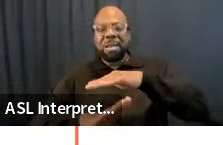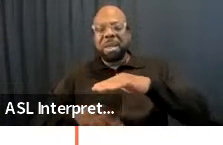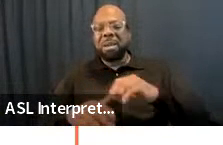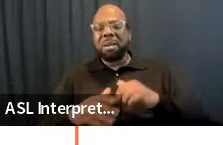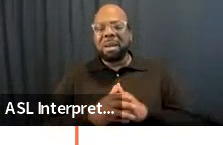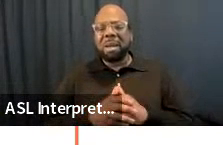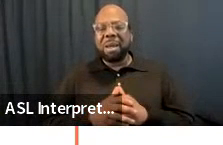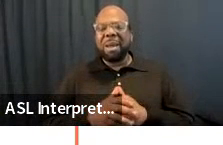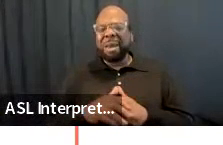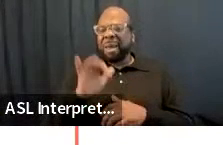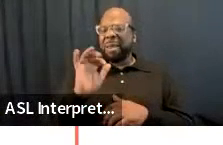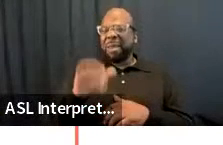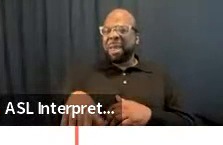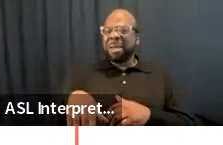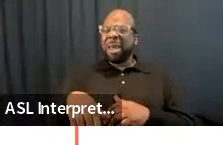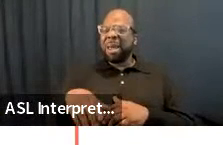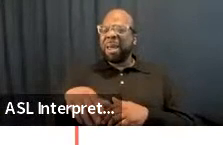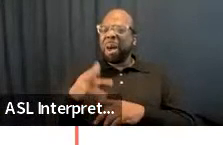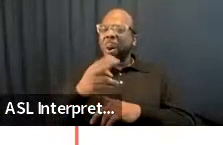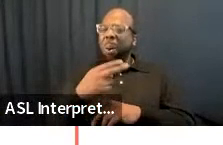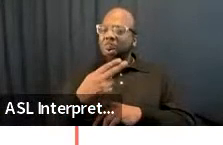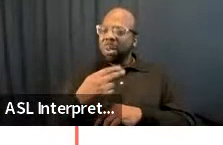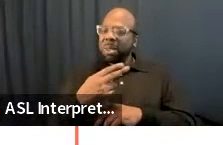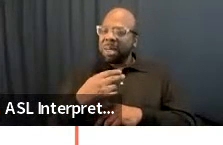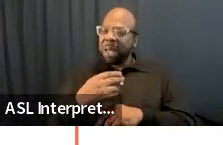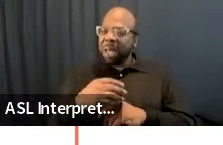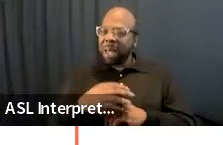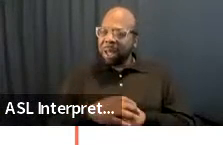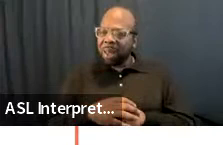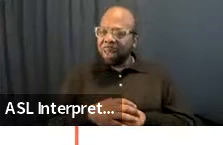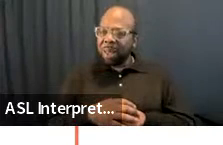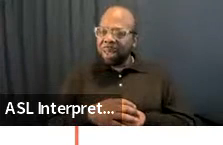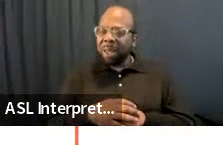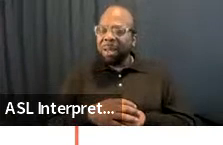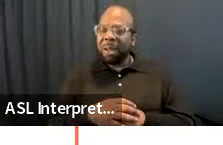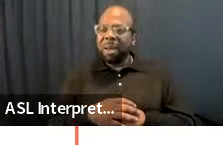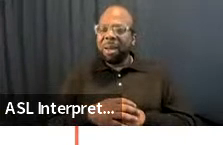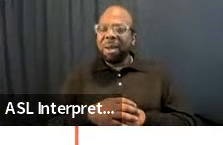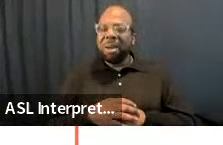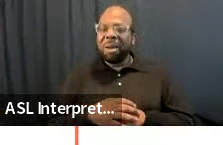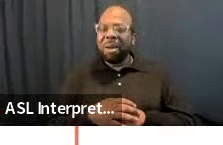it's a hotel. So what happened is like, I mean, so